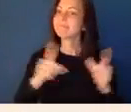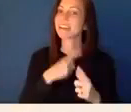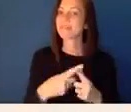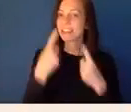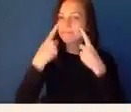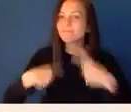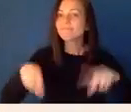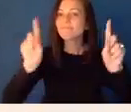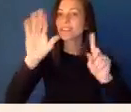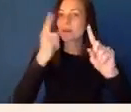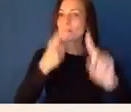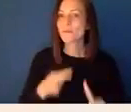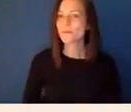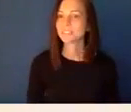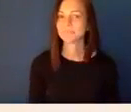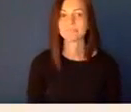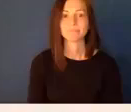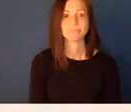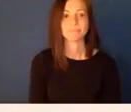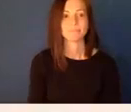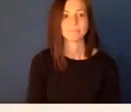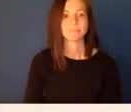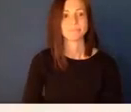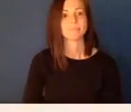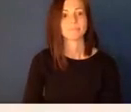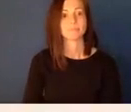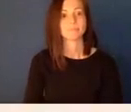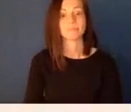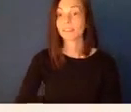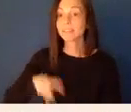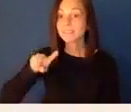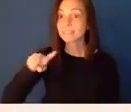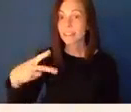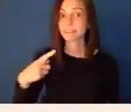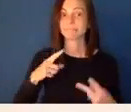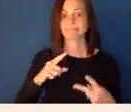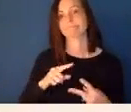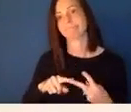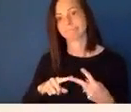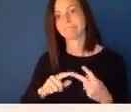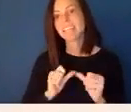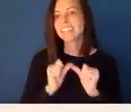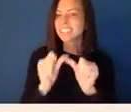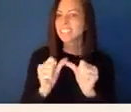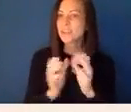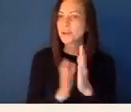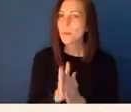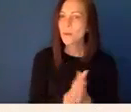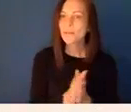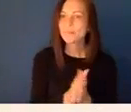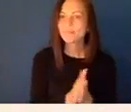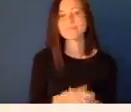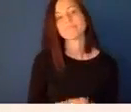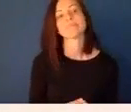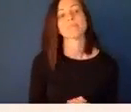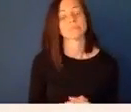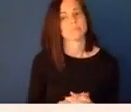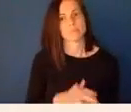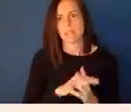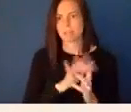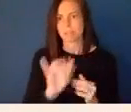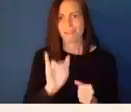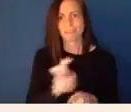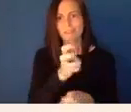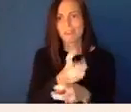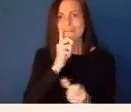Our second pillar is to stay motivated. staying motivated is really hard for anybody. It's